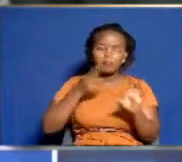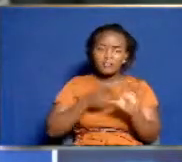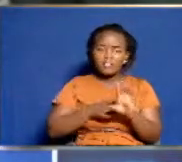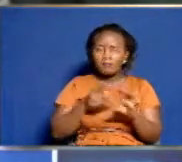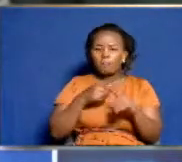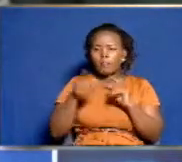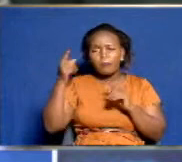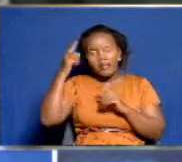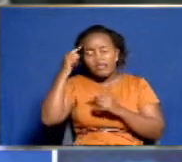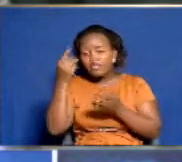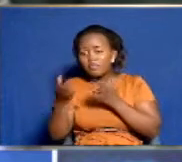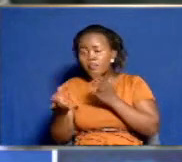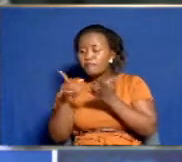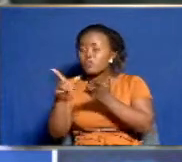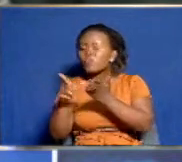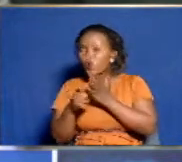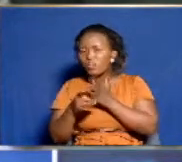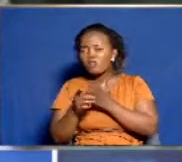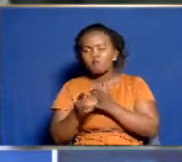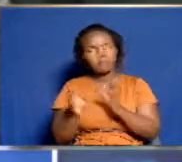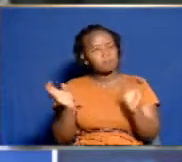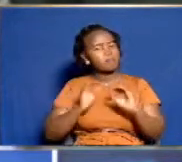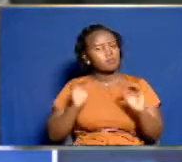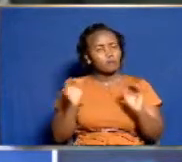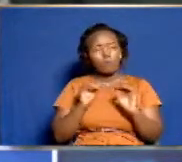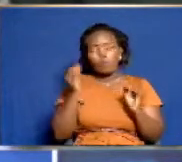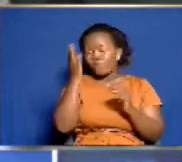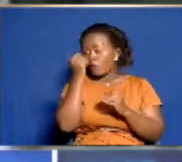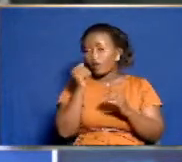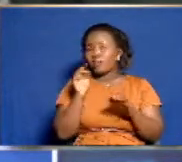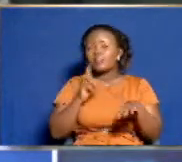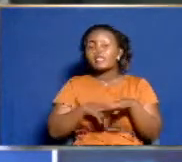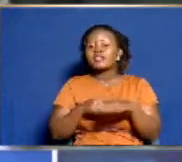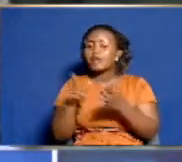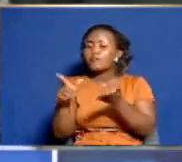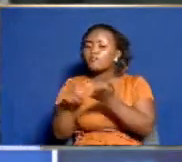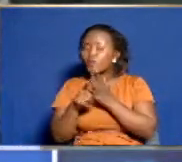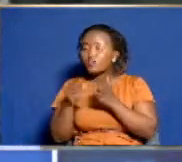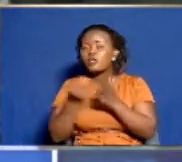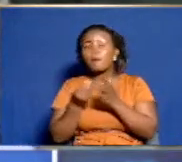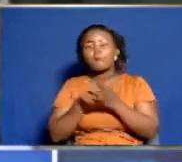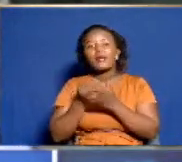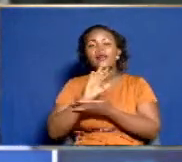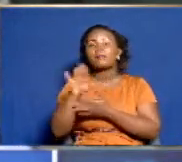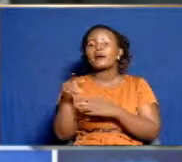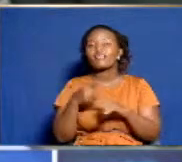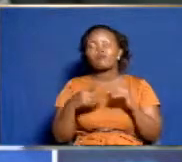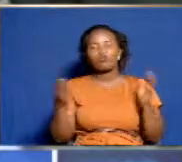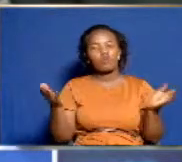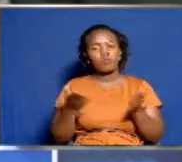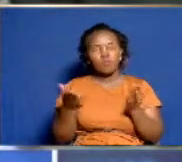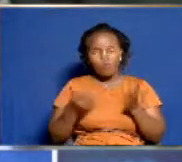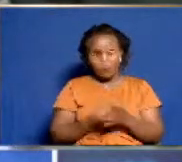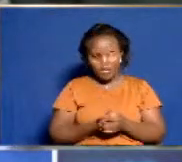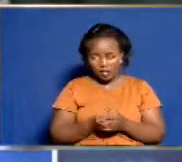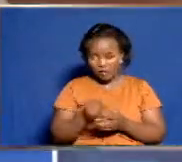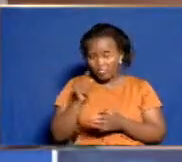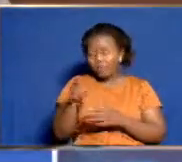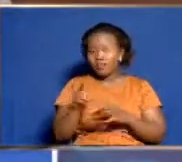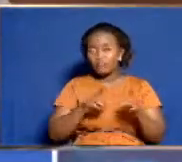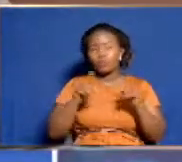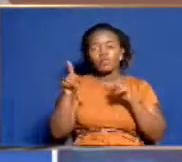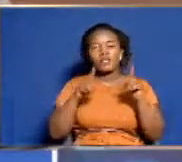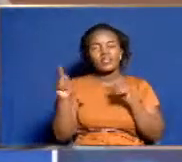atakuja kutukopesha, because kama sasa ukitukopesha mkopo, tutatoa pesa kulipa ile mkopo. Hakuna utalii completely kabisa.